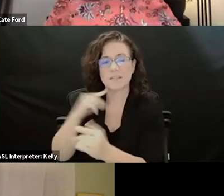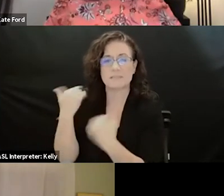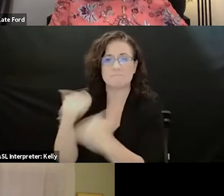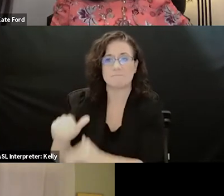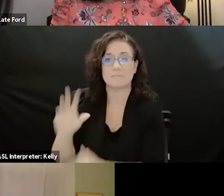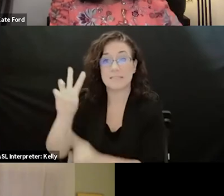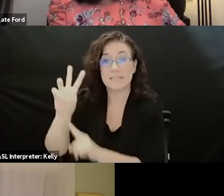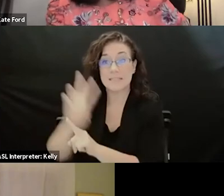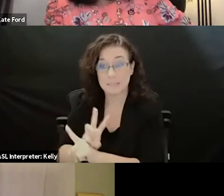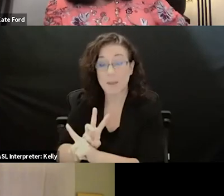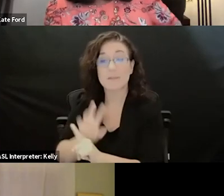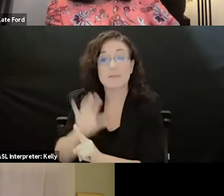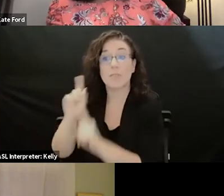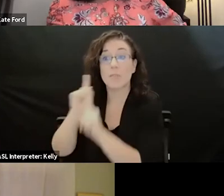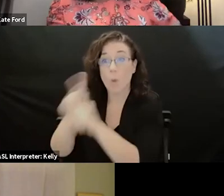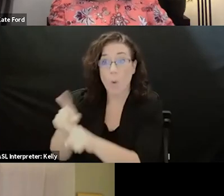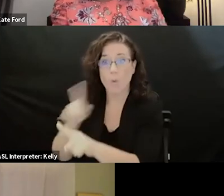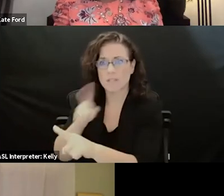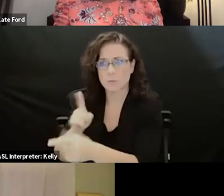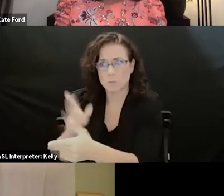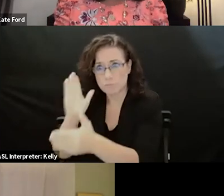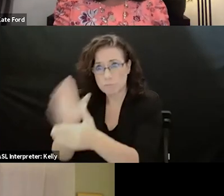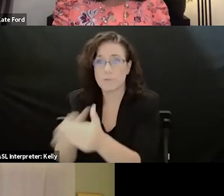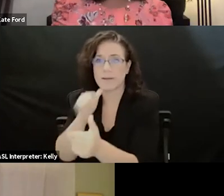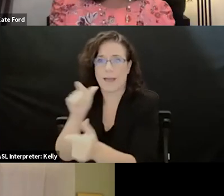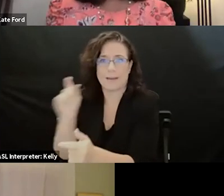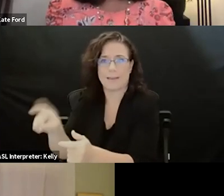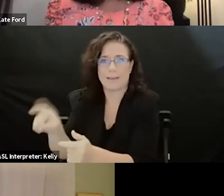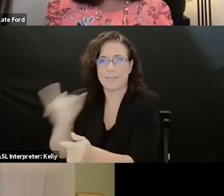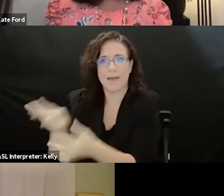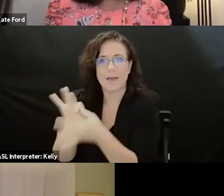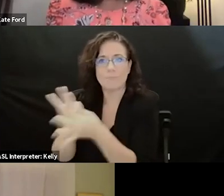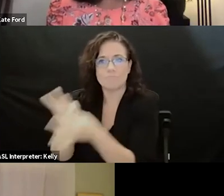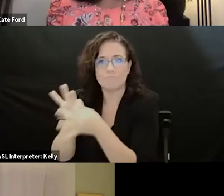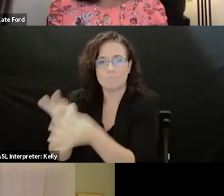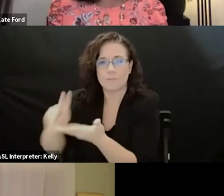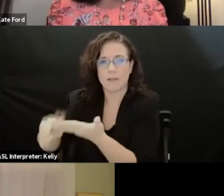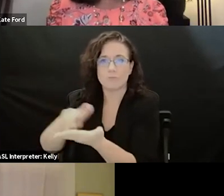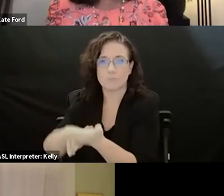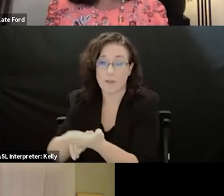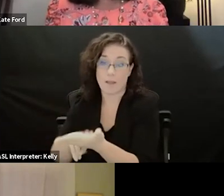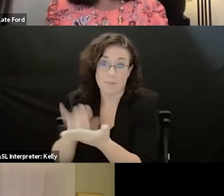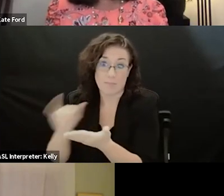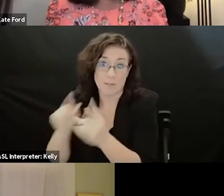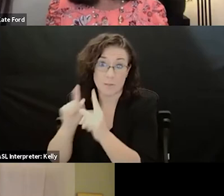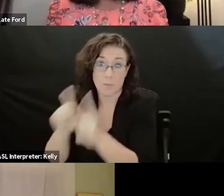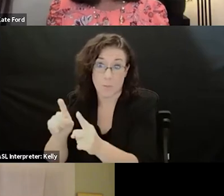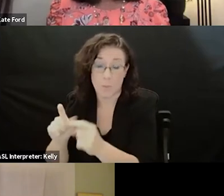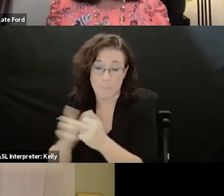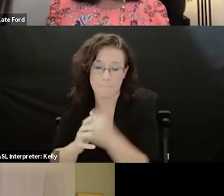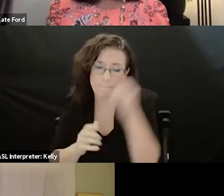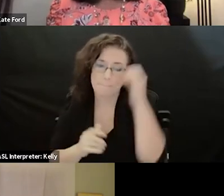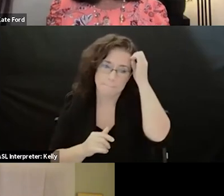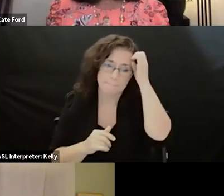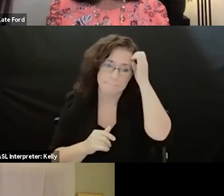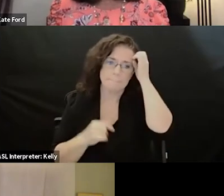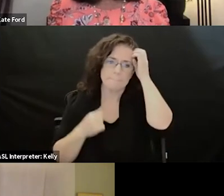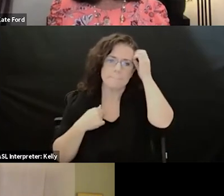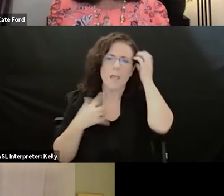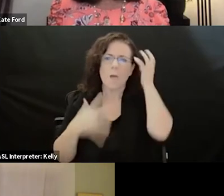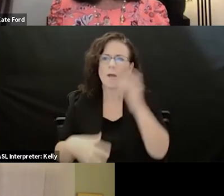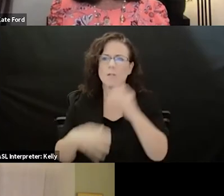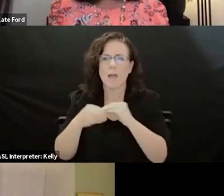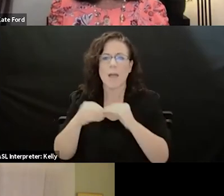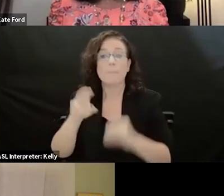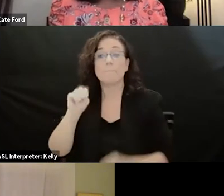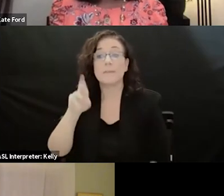thank you mr small donato miss caps i just want to uh weigh in and support and this is what i do for a living as well and the fact